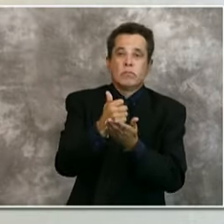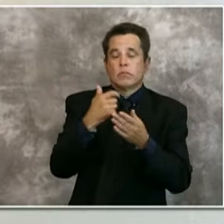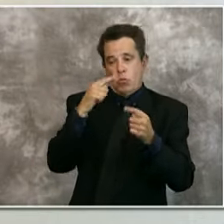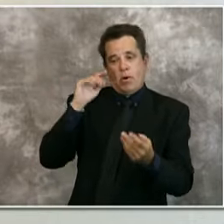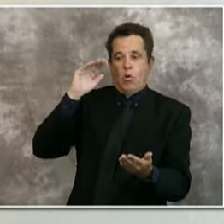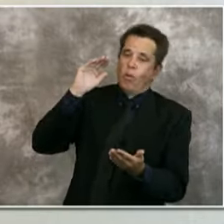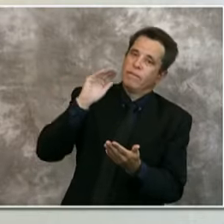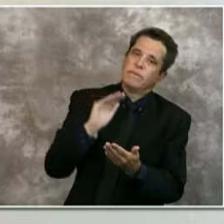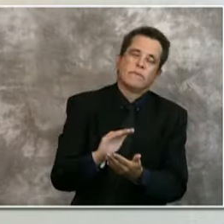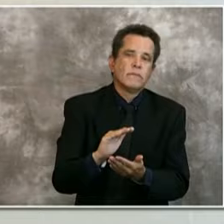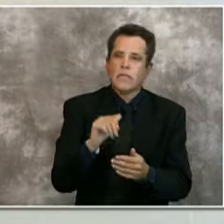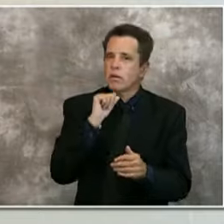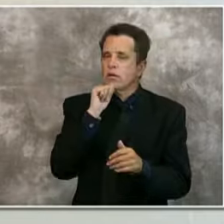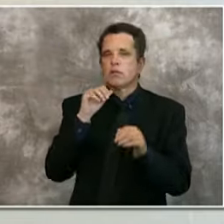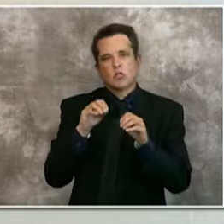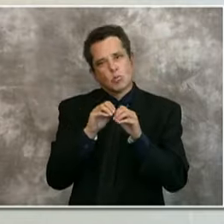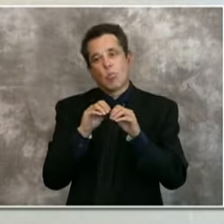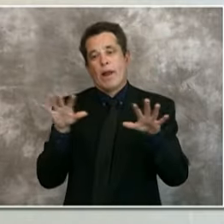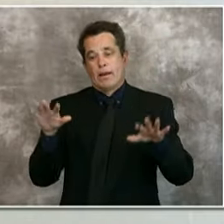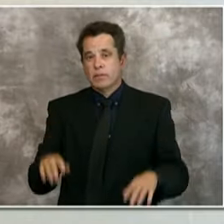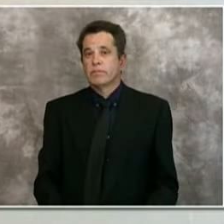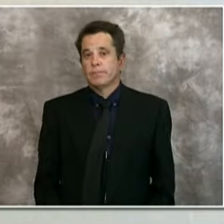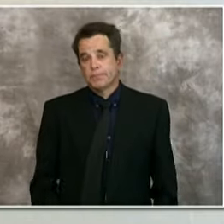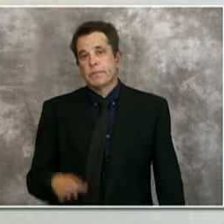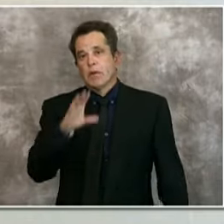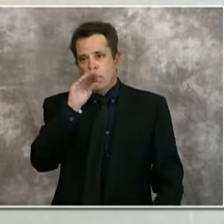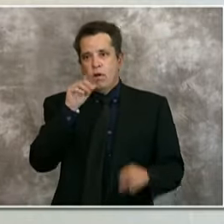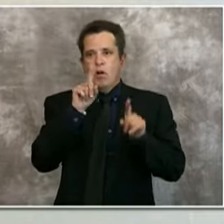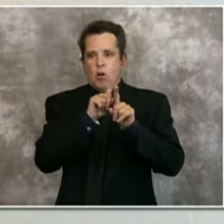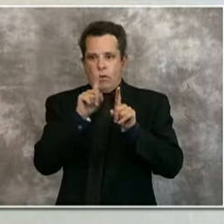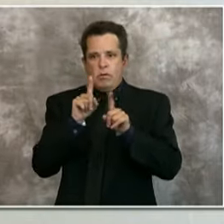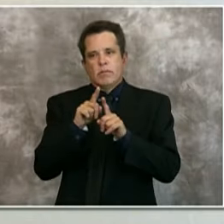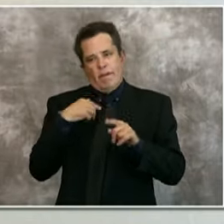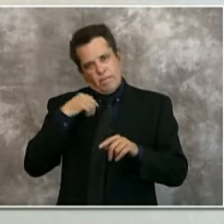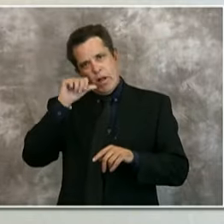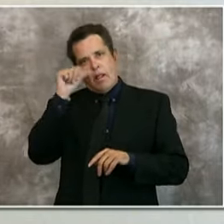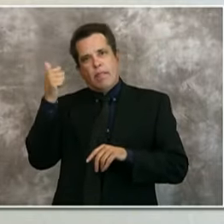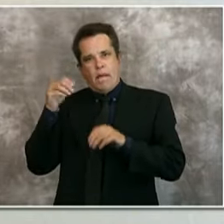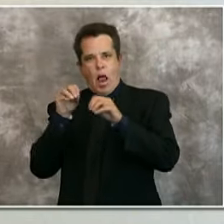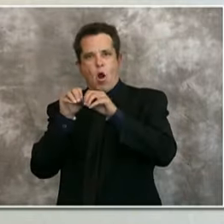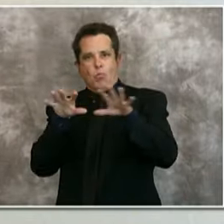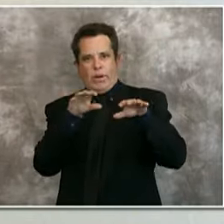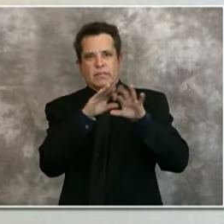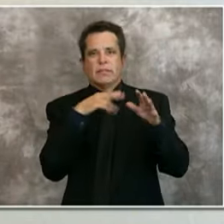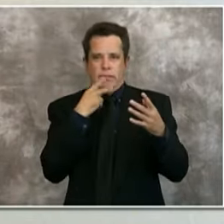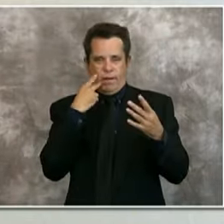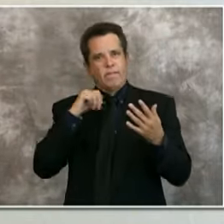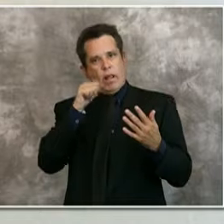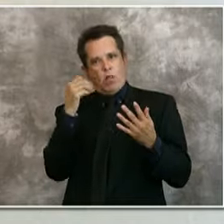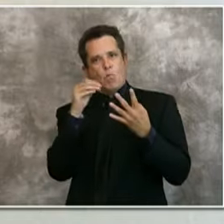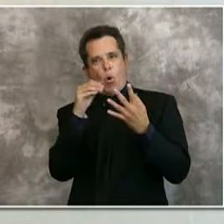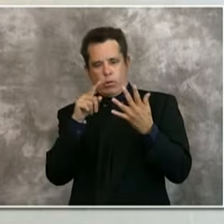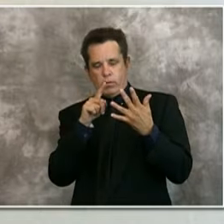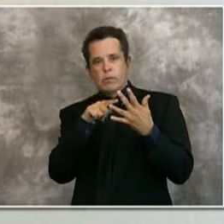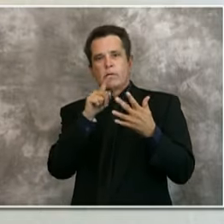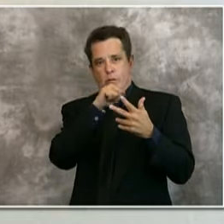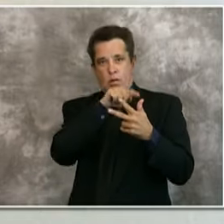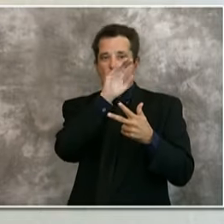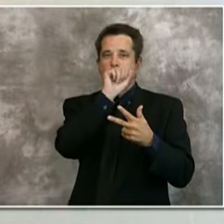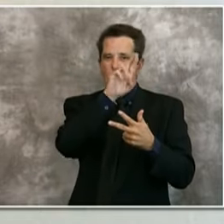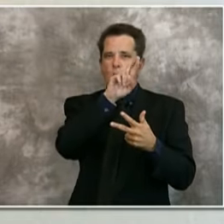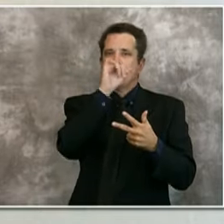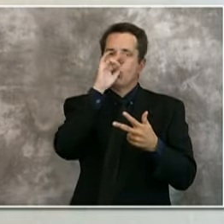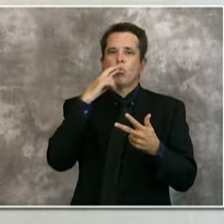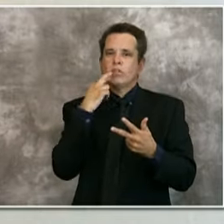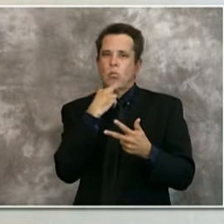flat as possible. The other outbreaks that we've mentioned, I've said, have come from a variety of settings. Obviously, bars and restaurants are